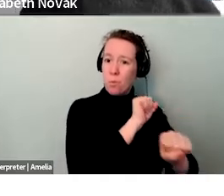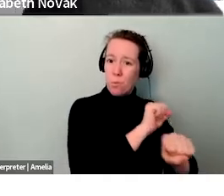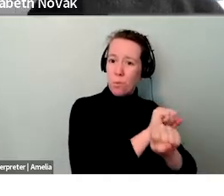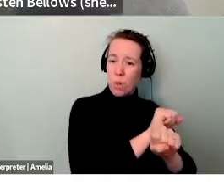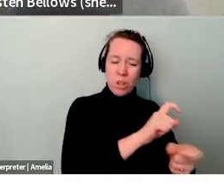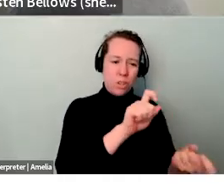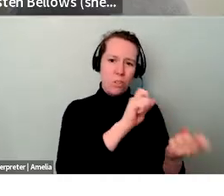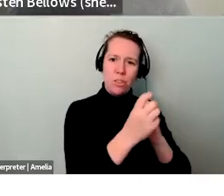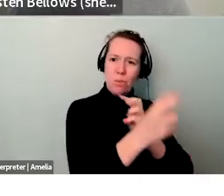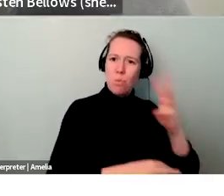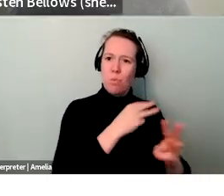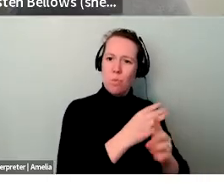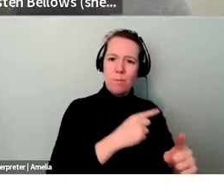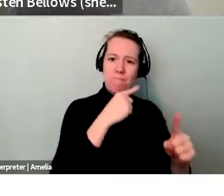impact.